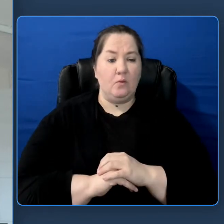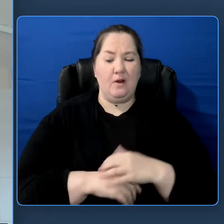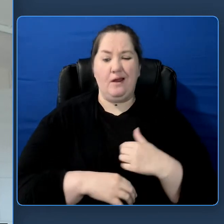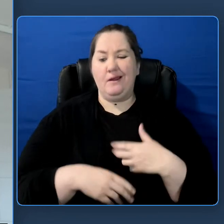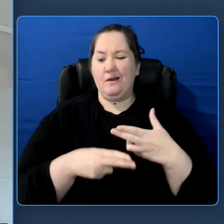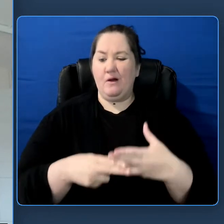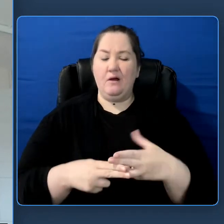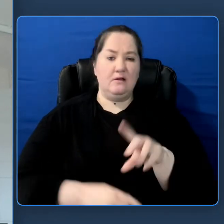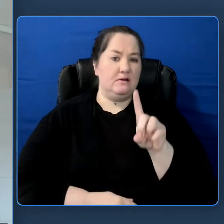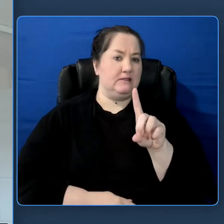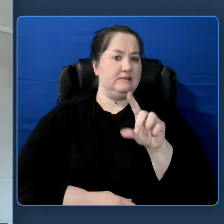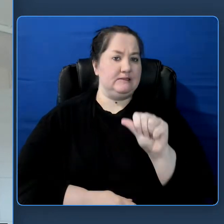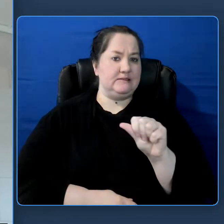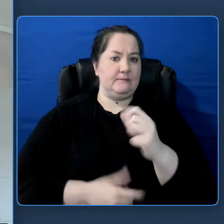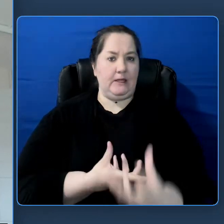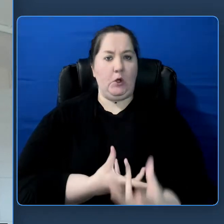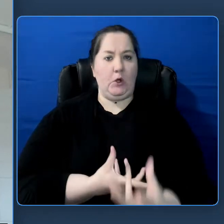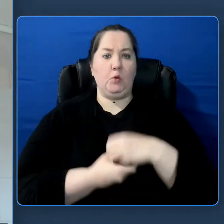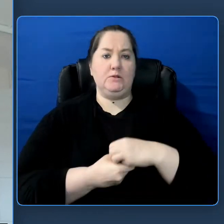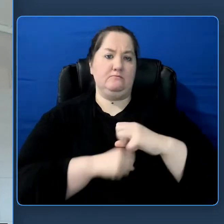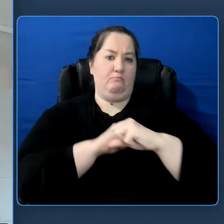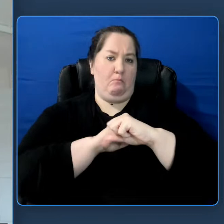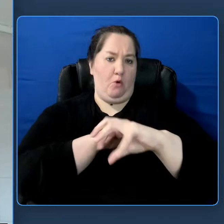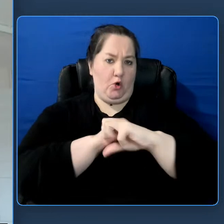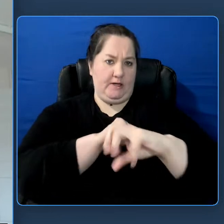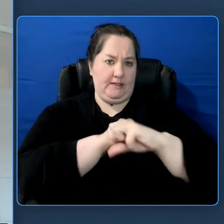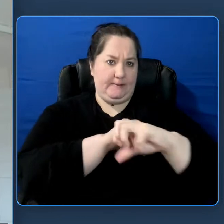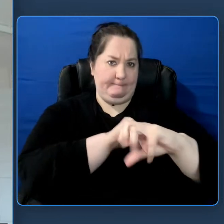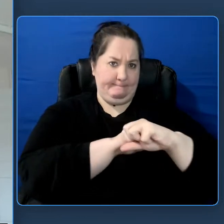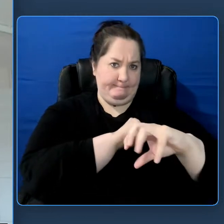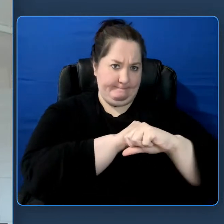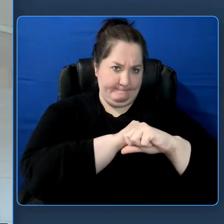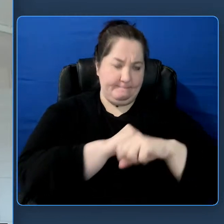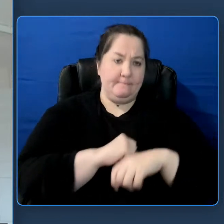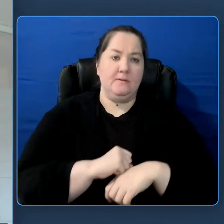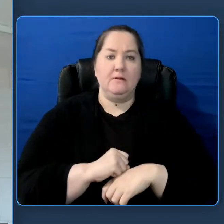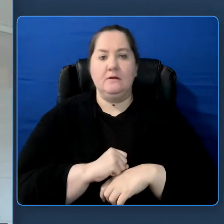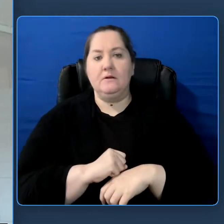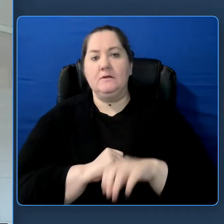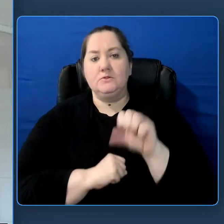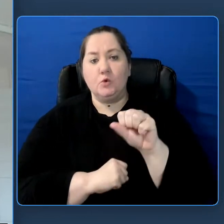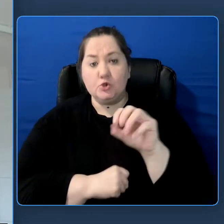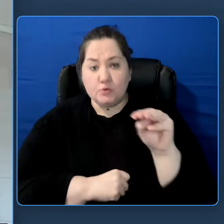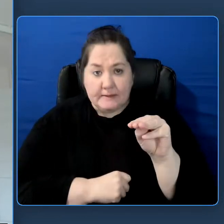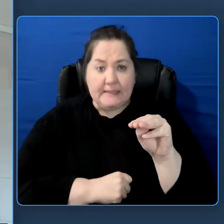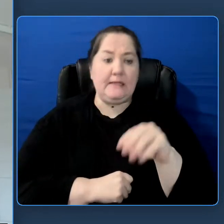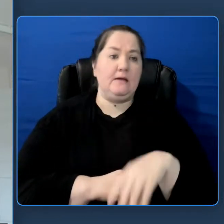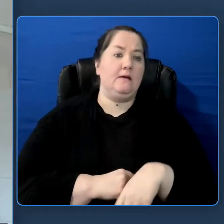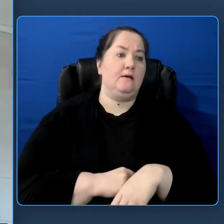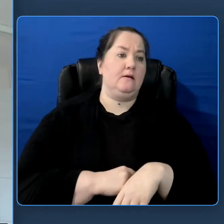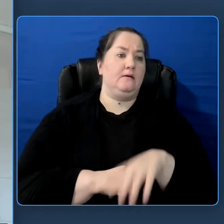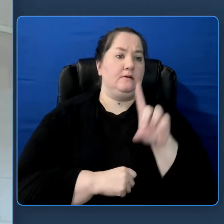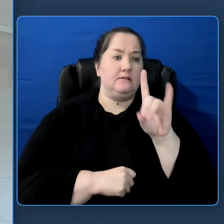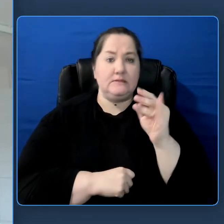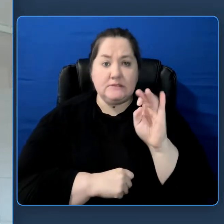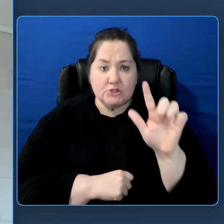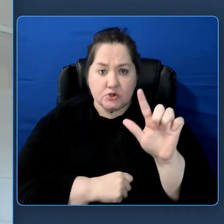I call disability inclusive marketing, social media marketing,